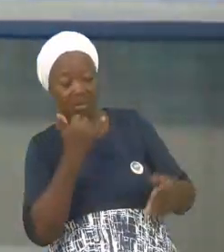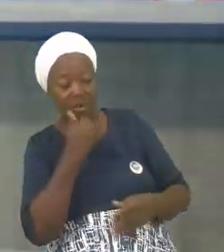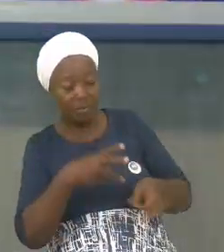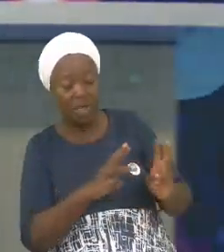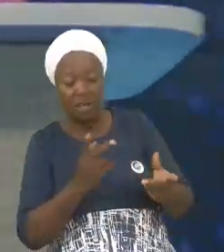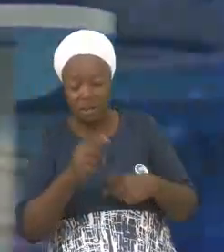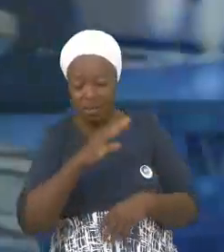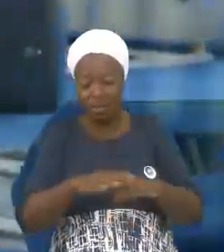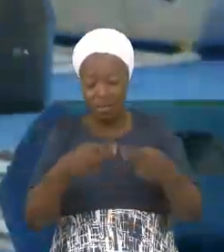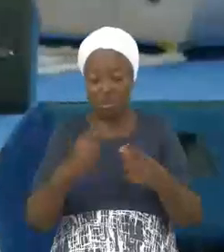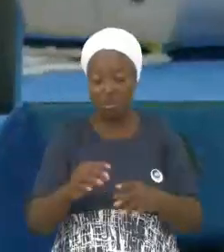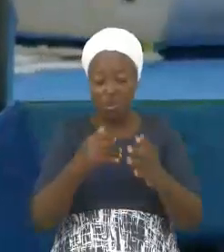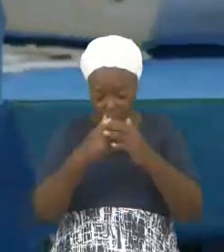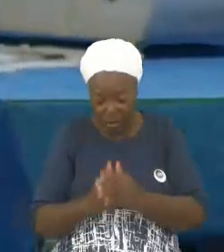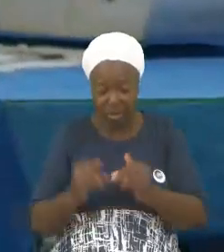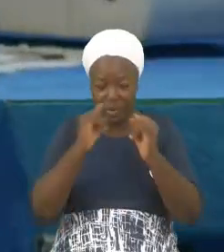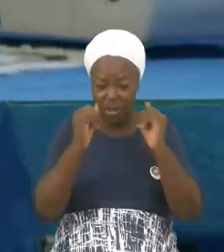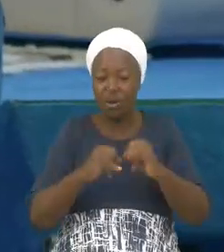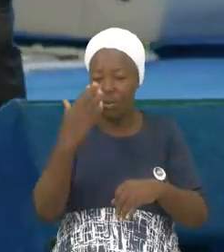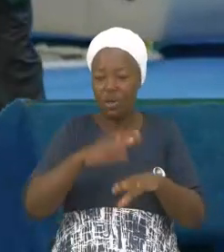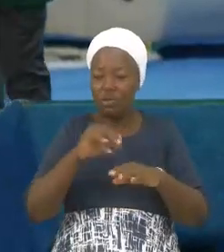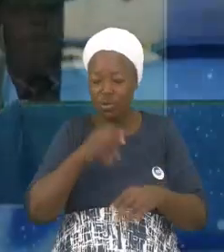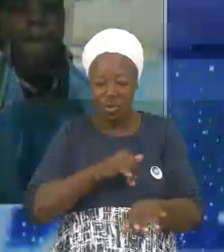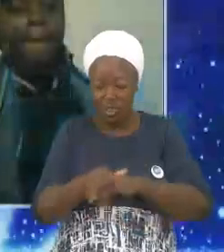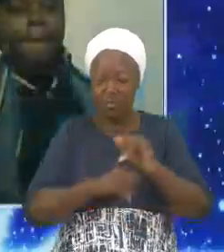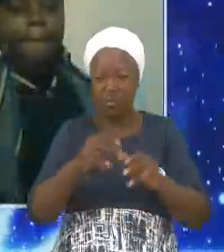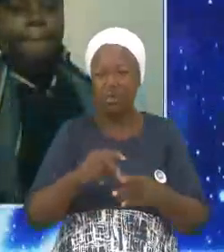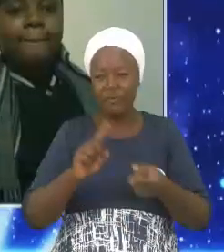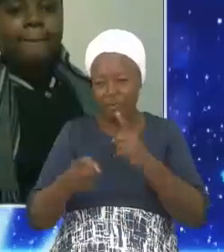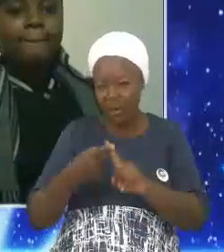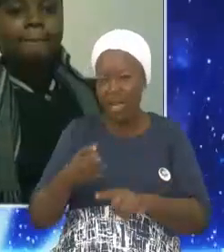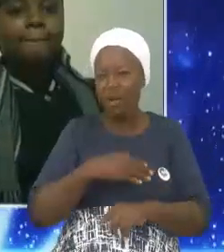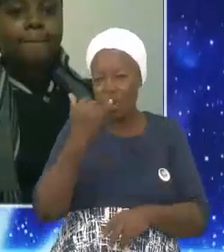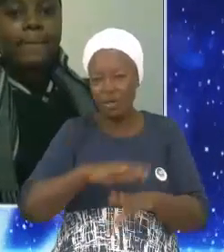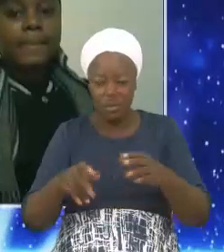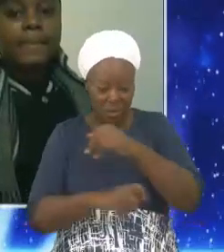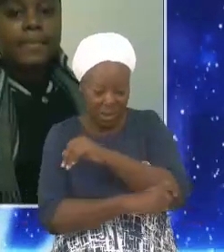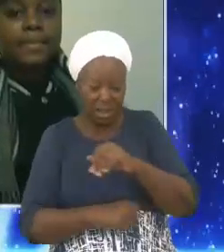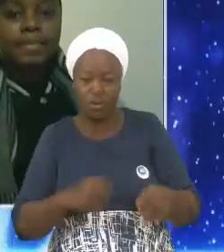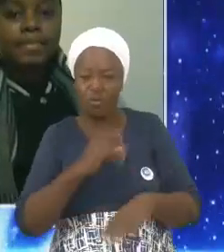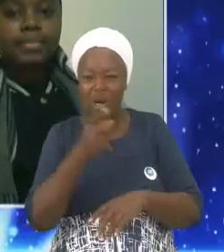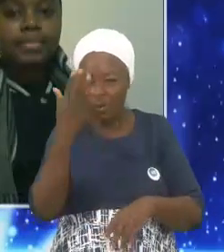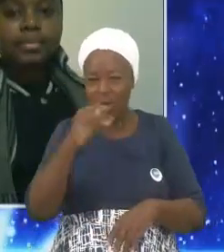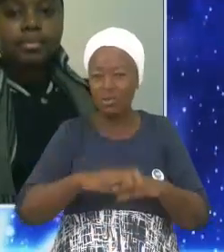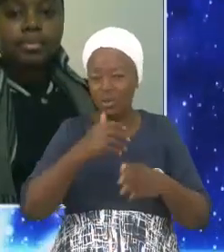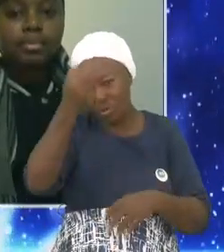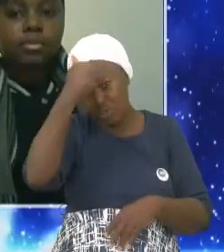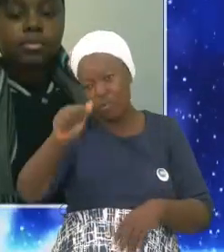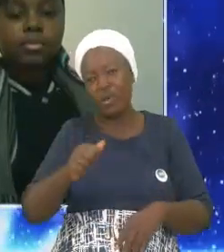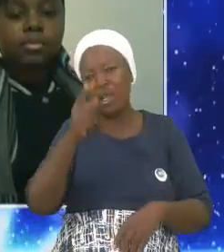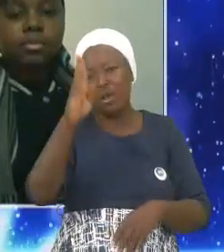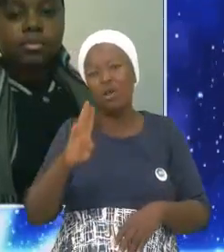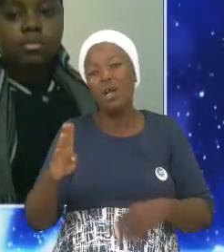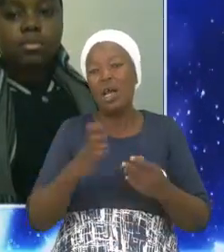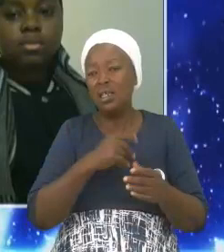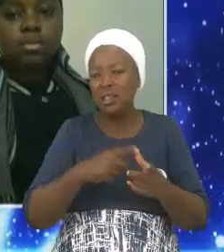worship idol? Why don't you deceive your neighbor? Why don't you steal? Why don't you disobey God? And then